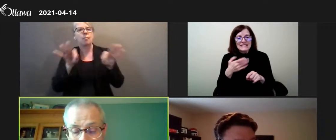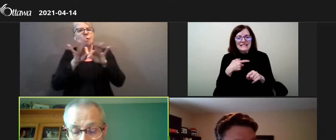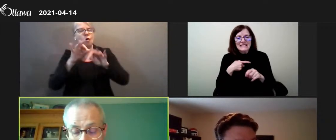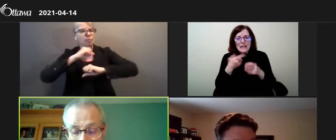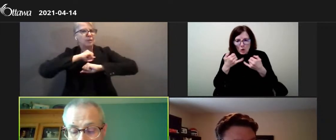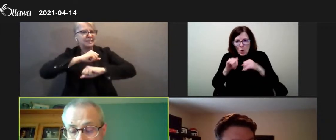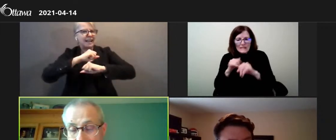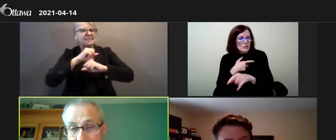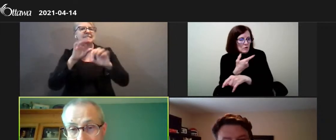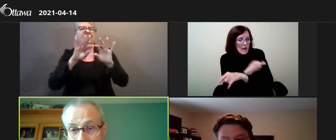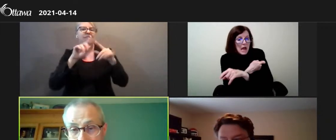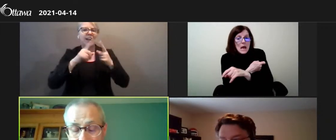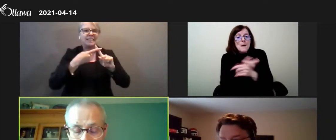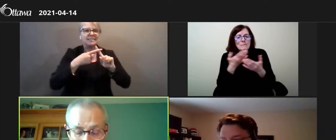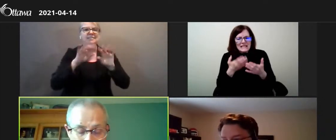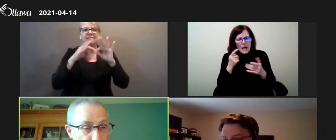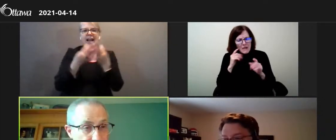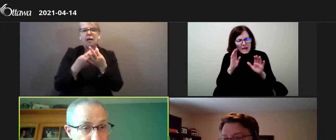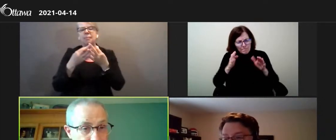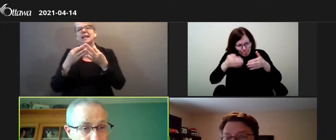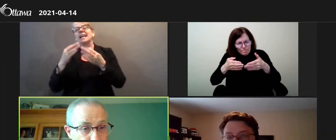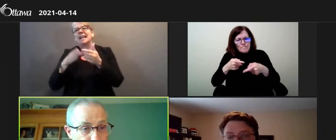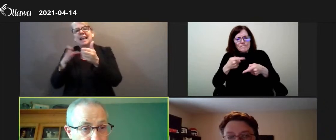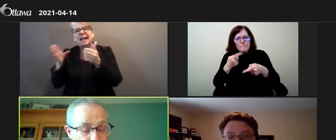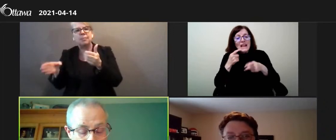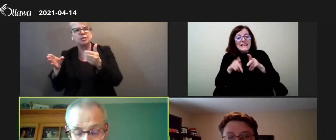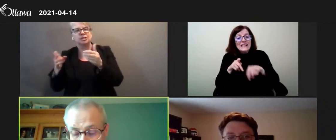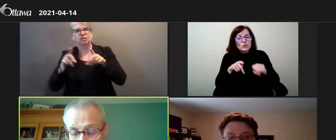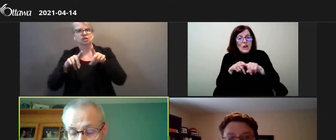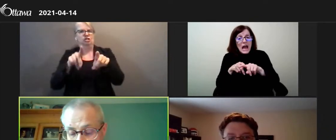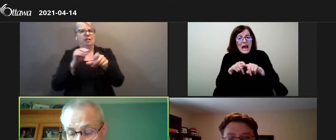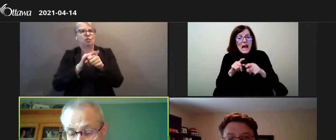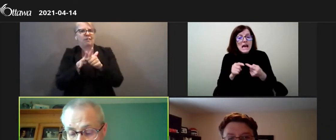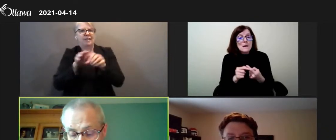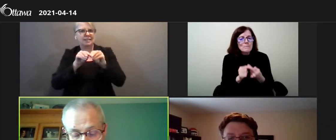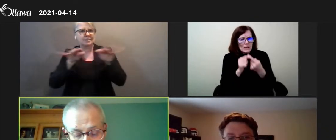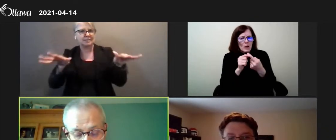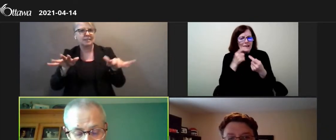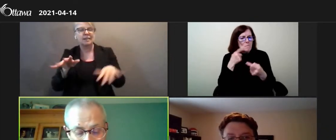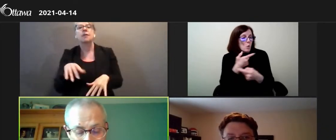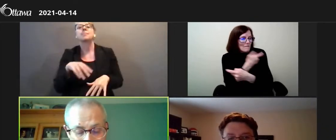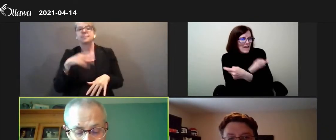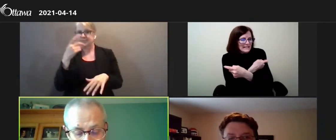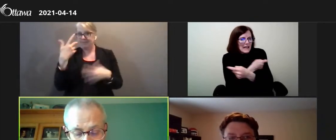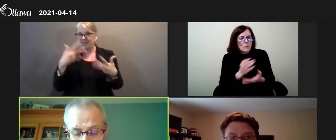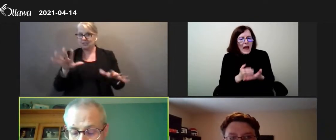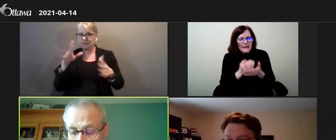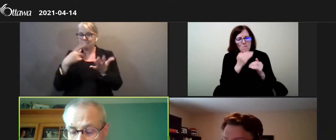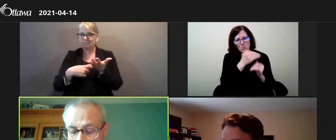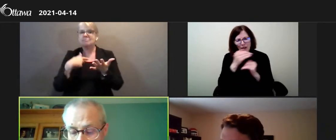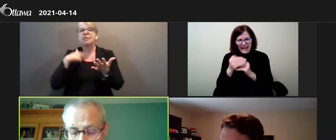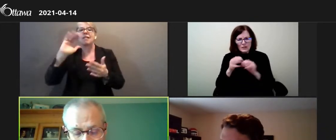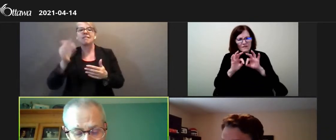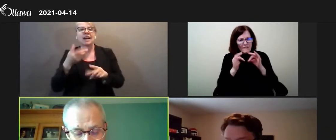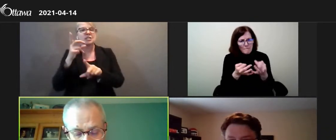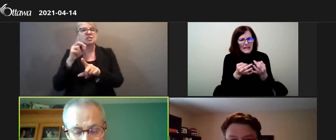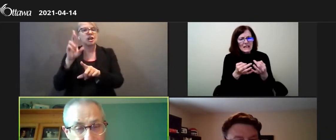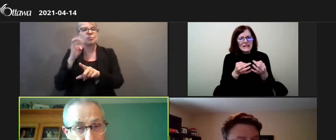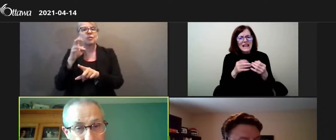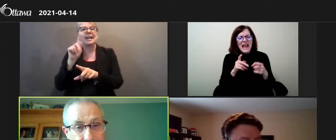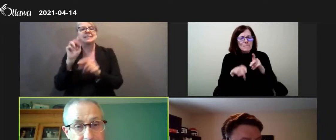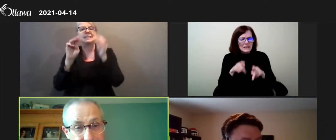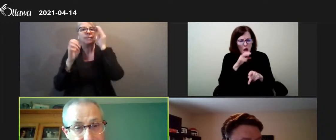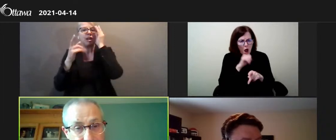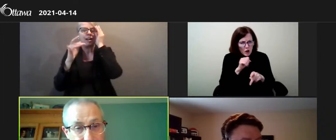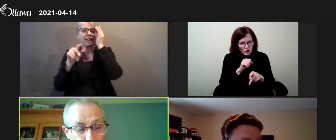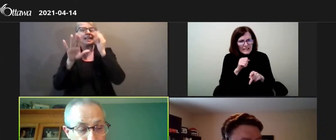friends, our families, and our neighbors from COVID-19. That being said, I would now like to invite Dr. Brent Milwaukee, Deputy Medical Officer of